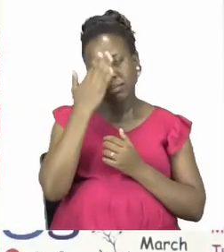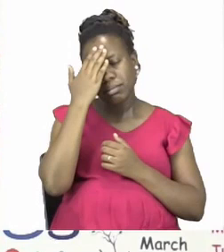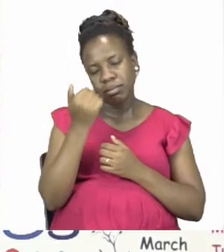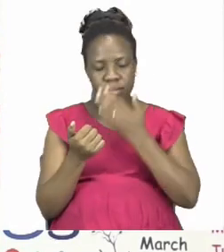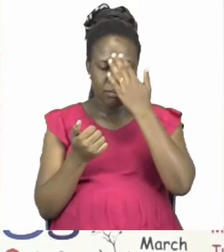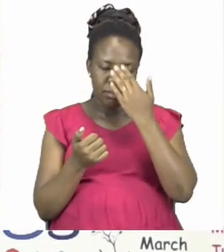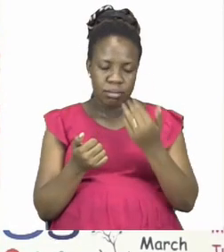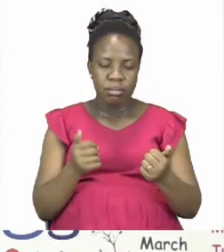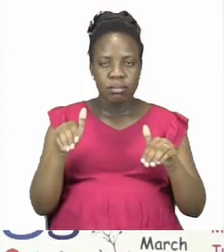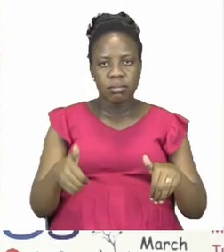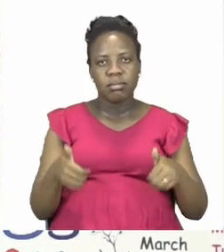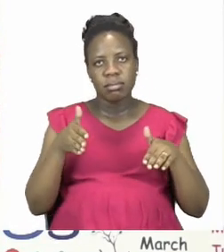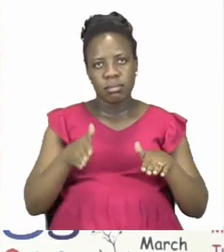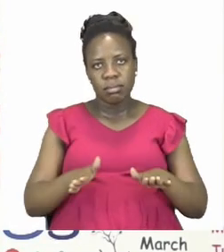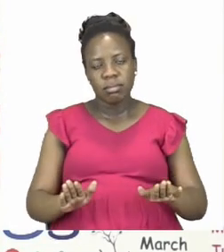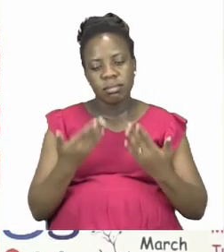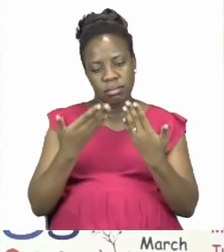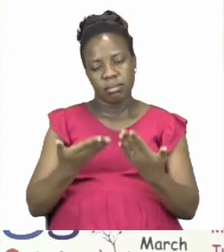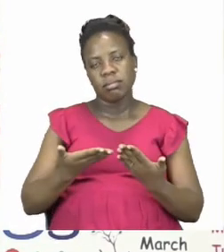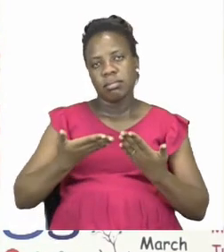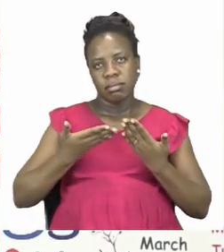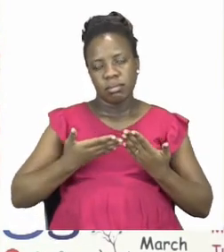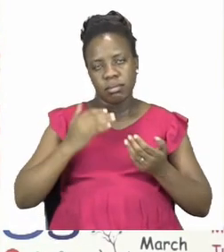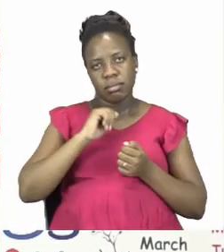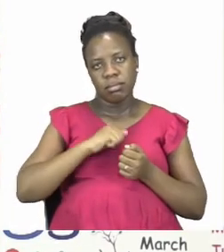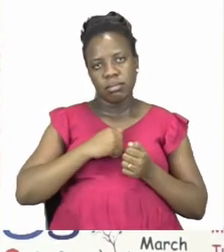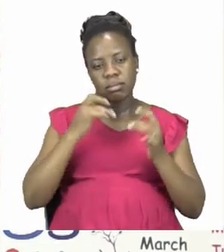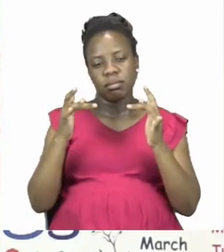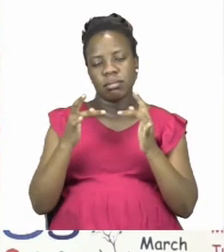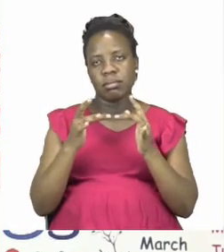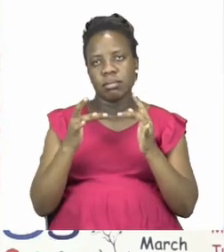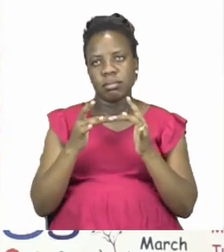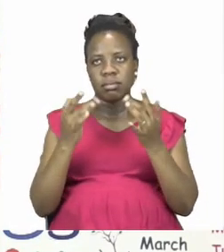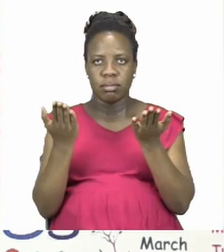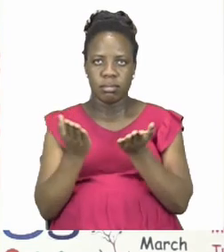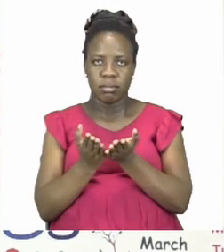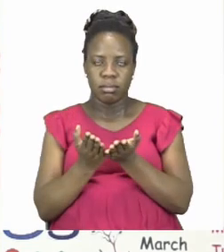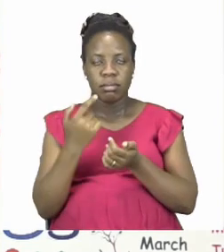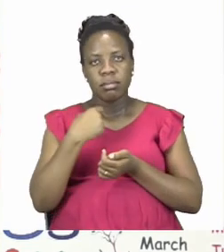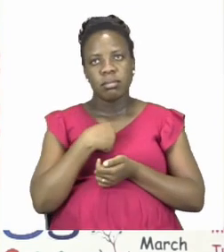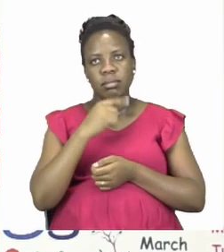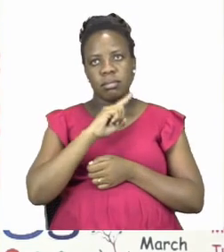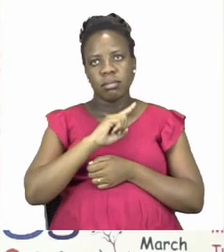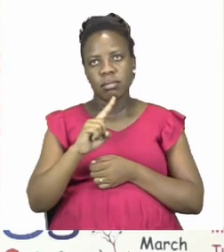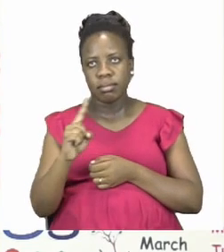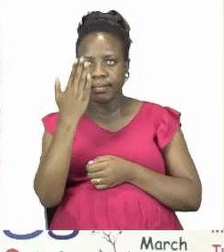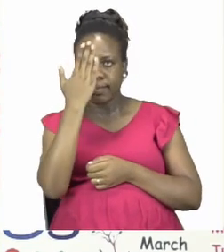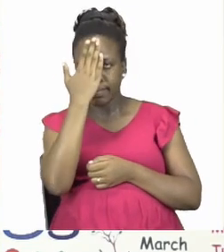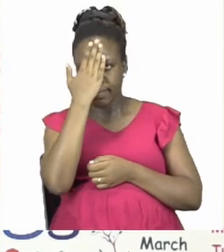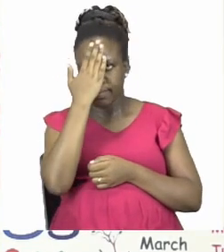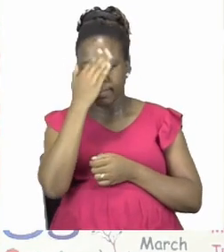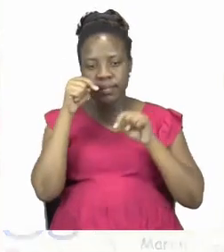Good day, boys and girls. Welcome to My Zone Online School. I am Teacher Hartung, and